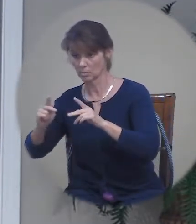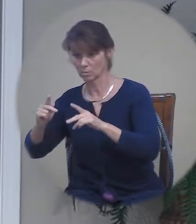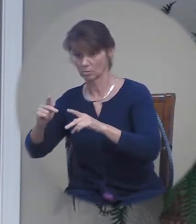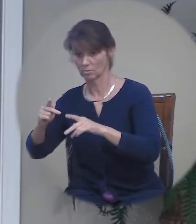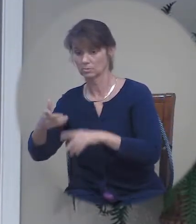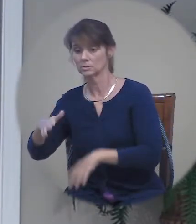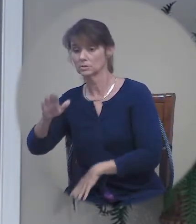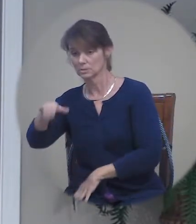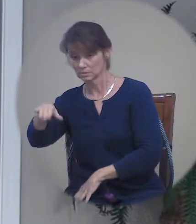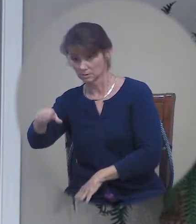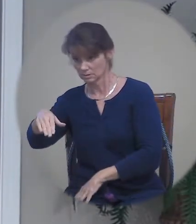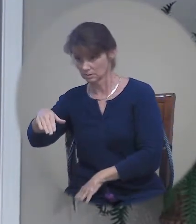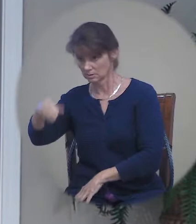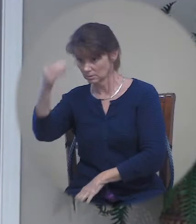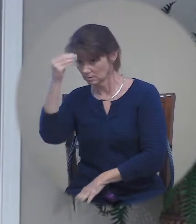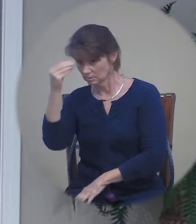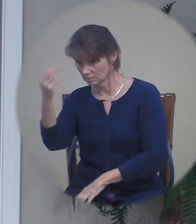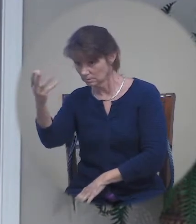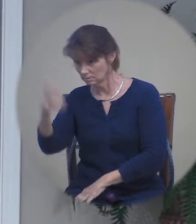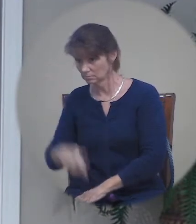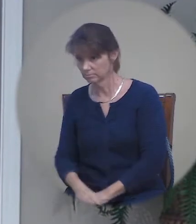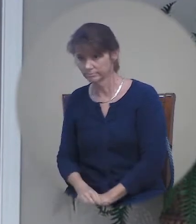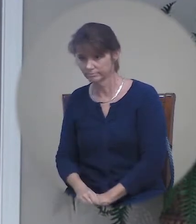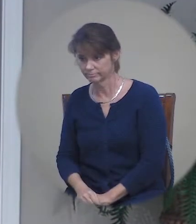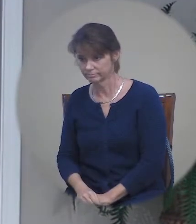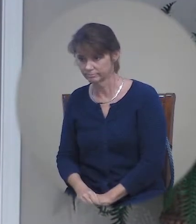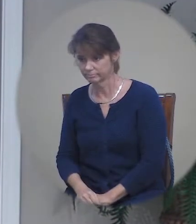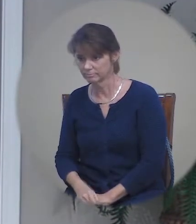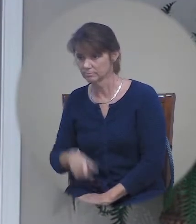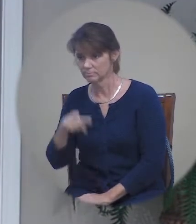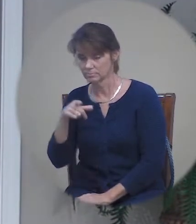you know what he tells them right off the bat? They shouldn't trust in Egypt.